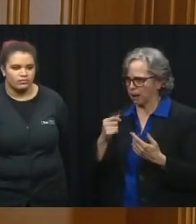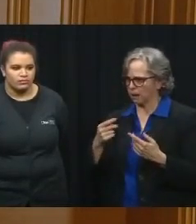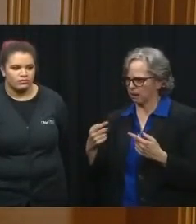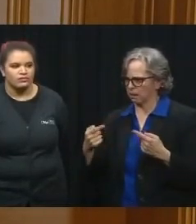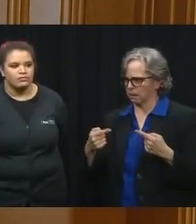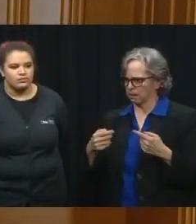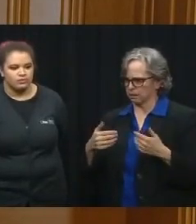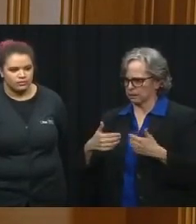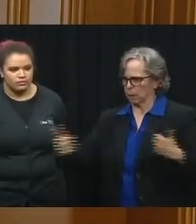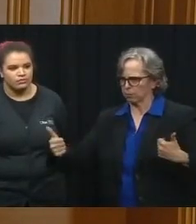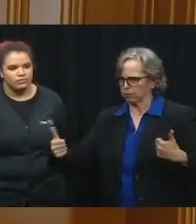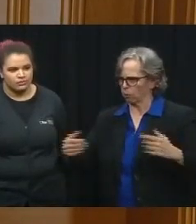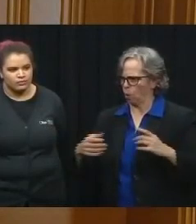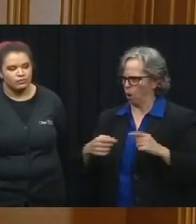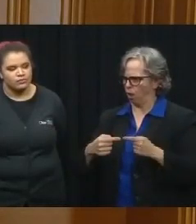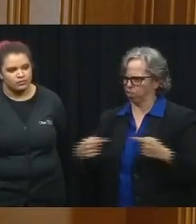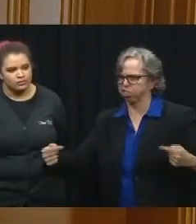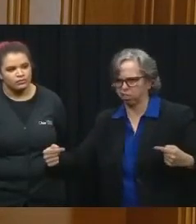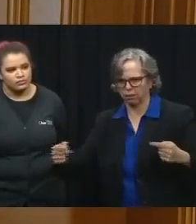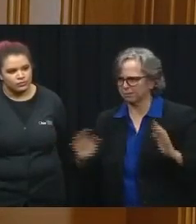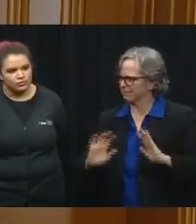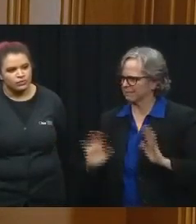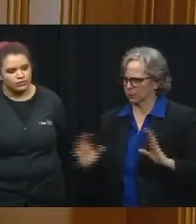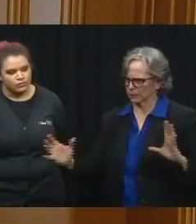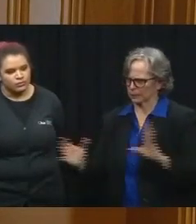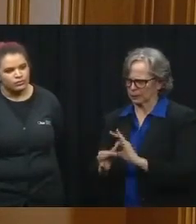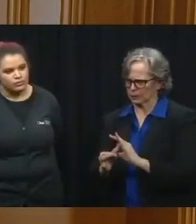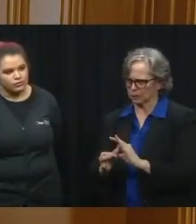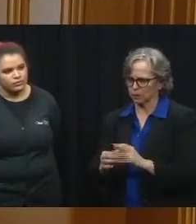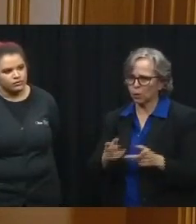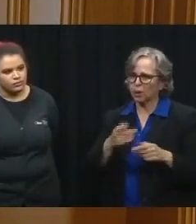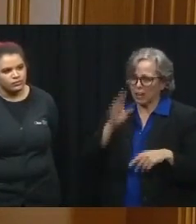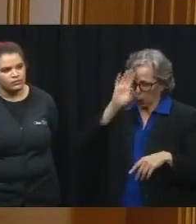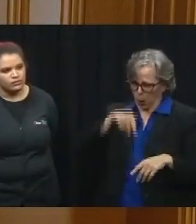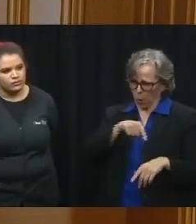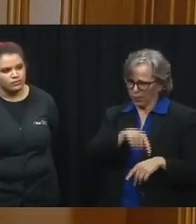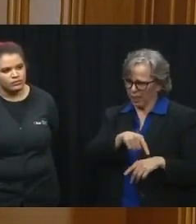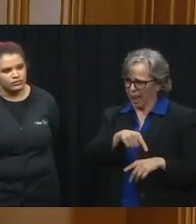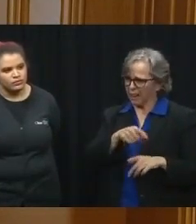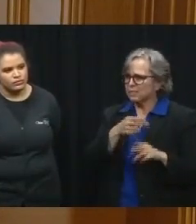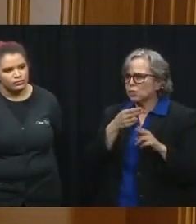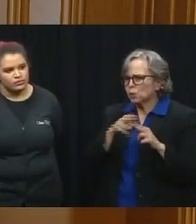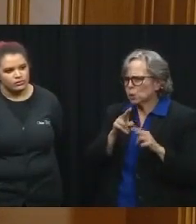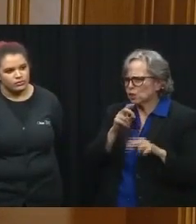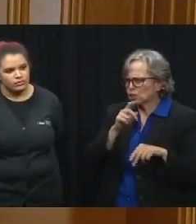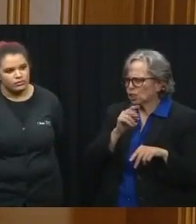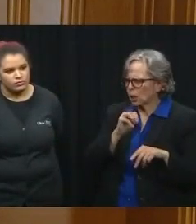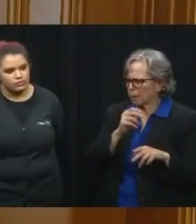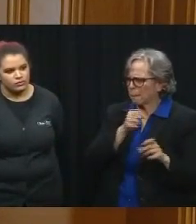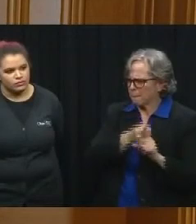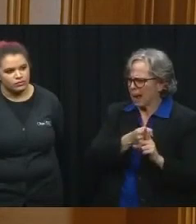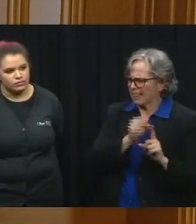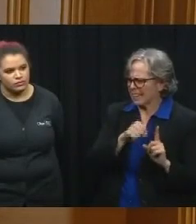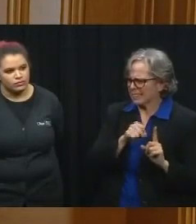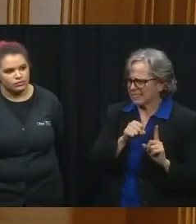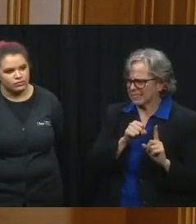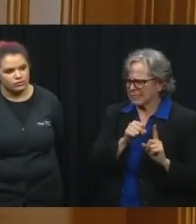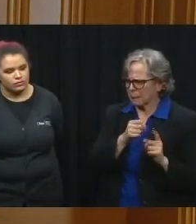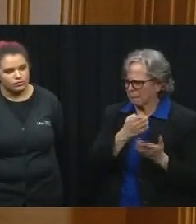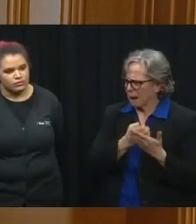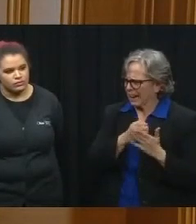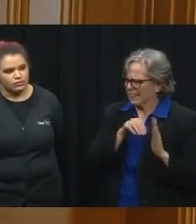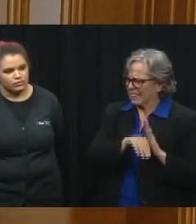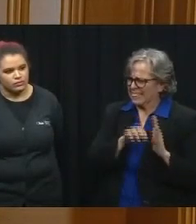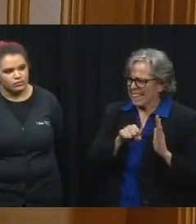consequences of slowing this economy down, which is what we're certainly seeing, will far outweigh